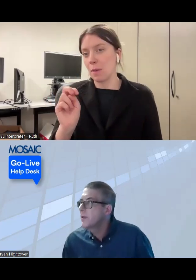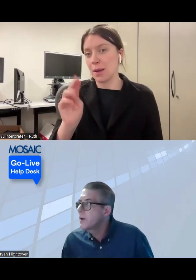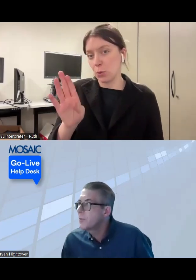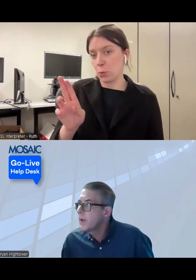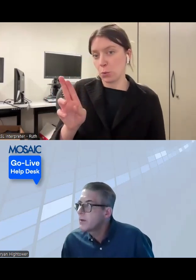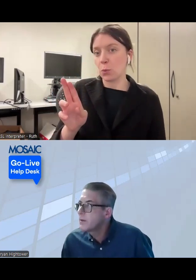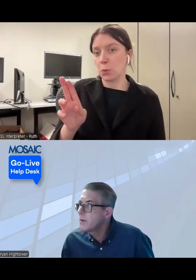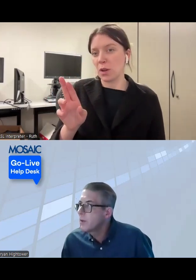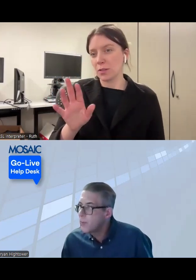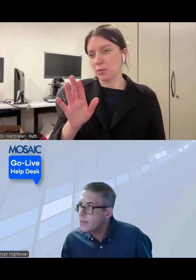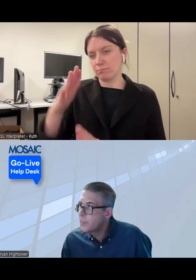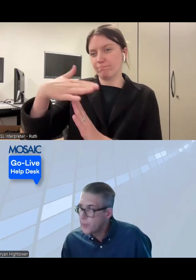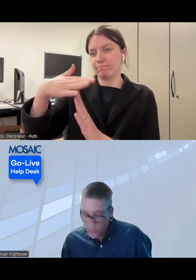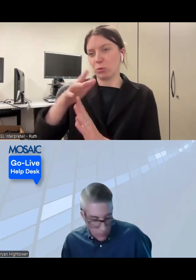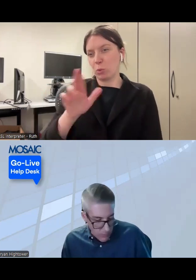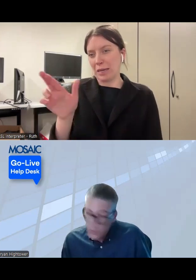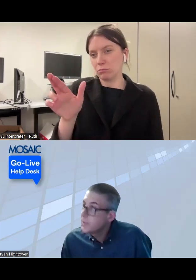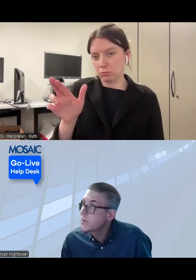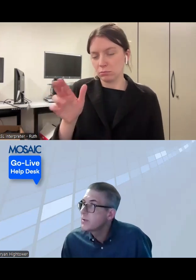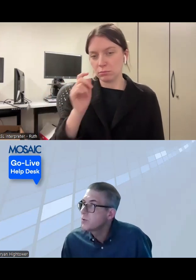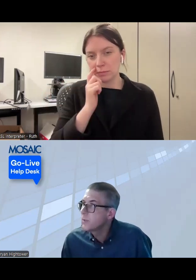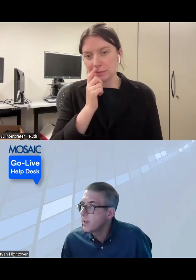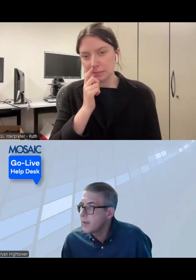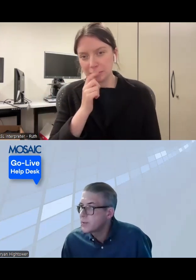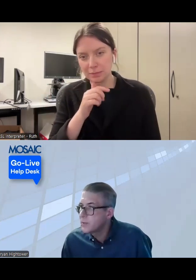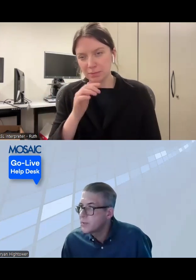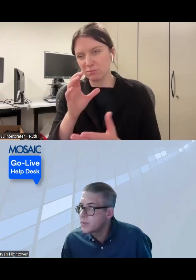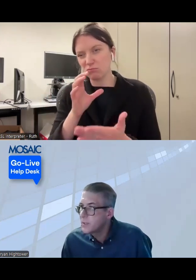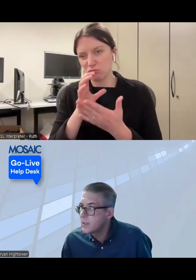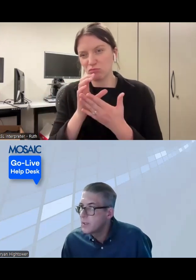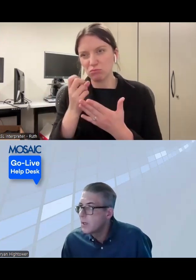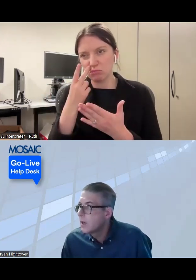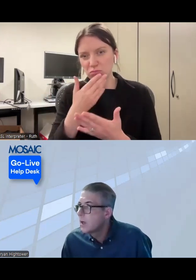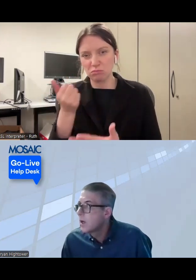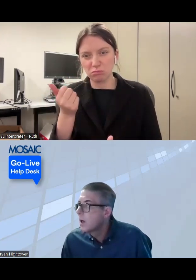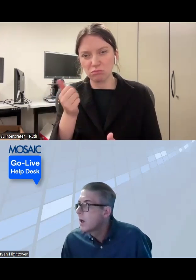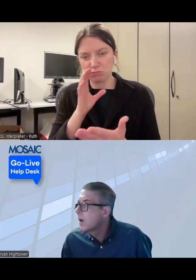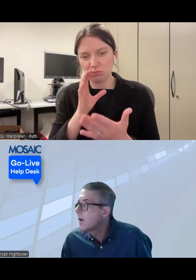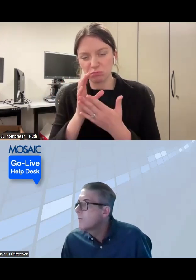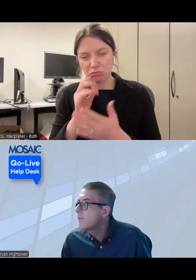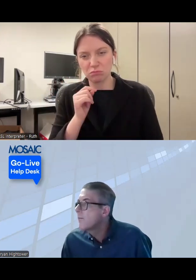all the way to the upper right, all the way in the upper right corner. Let me try to zoom in on that so you can see it.